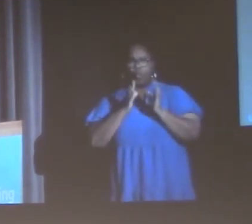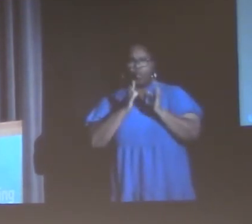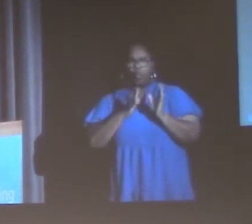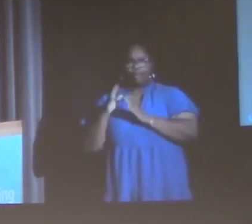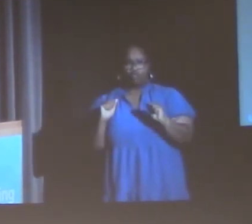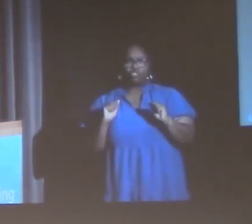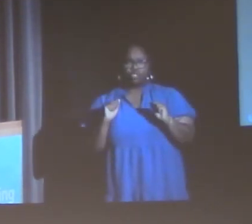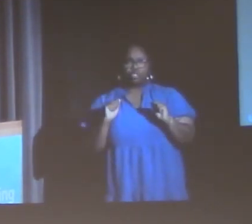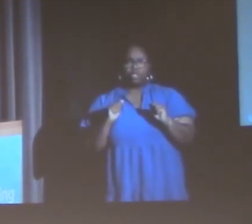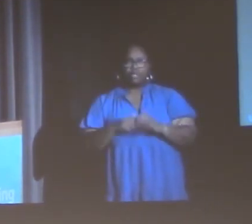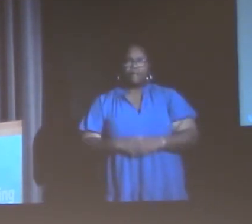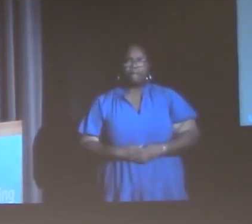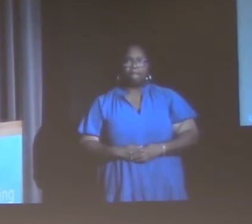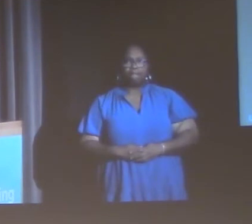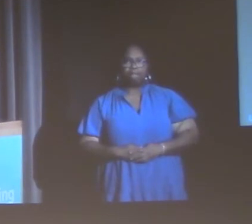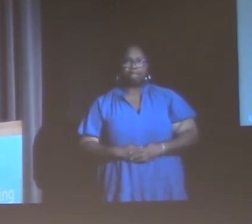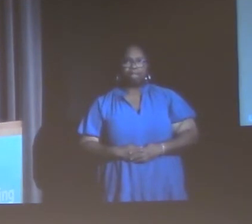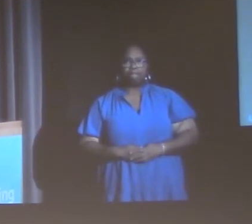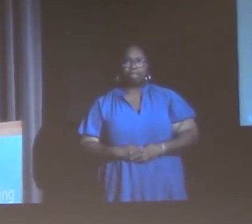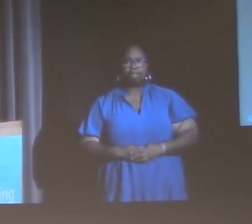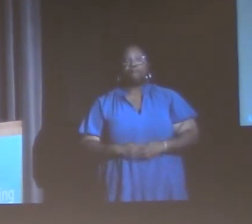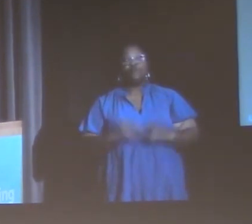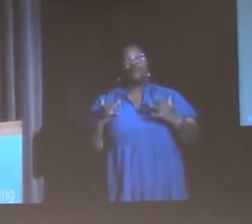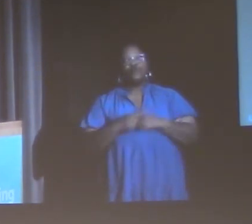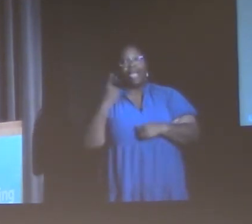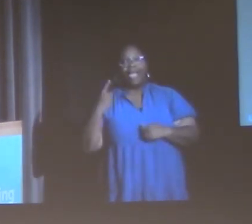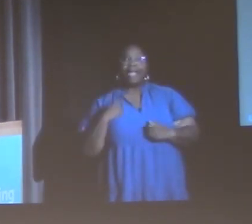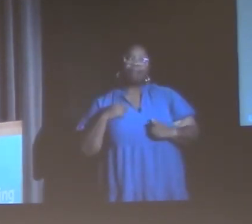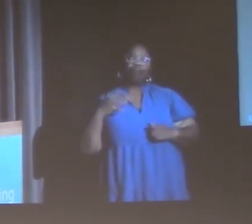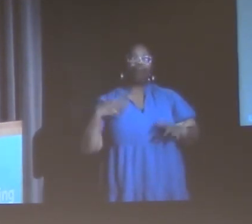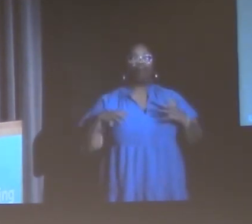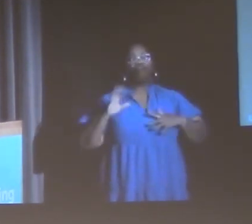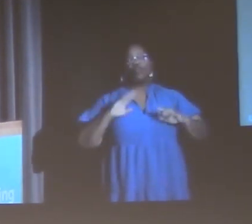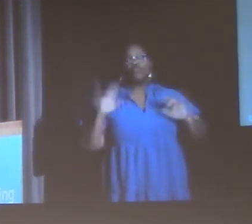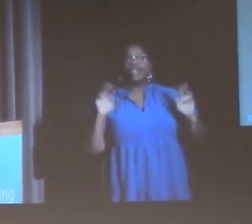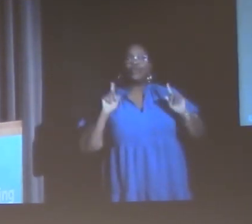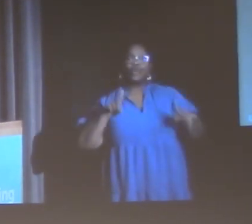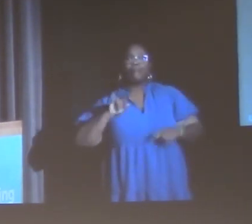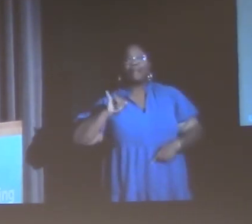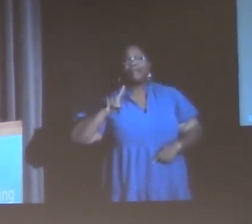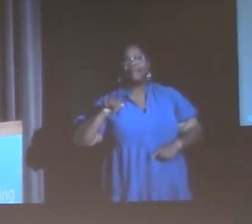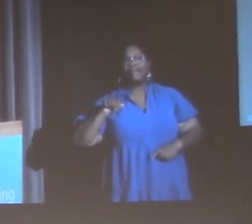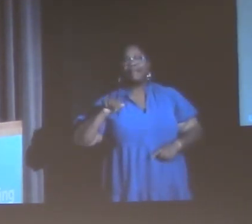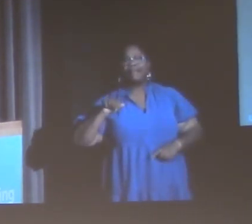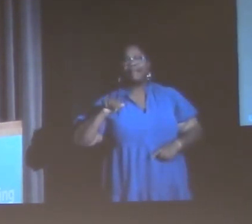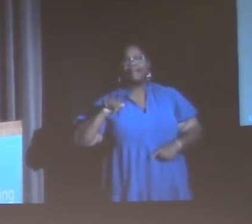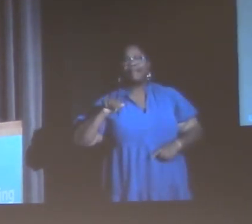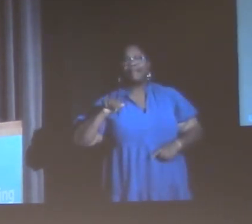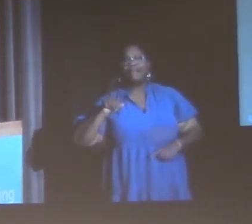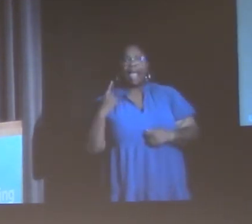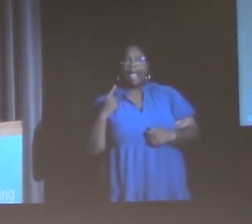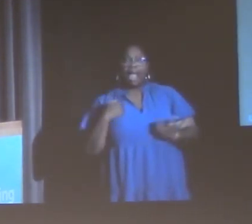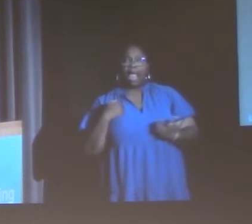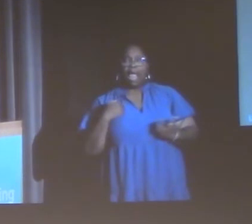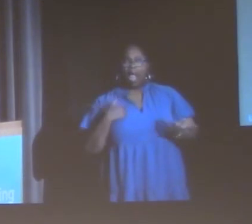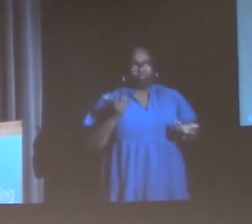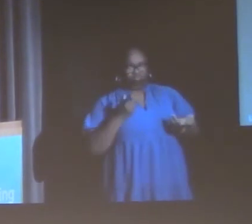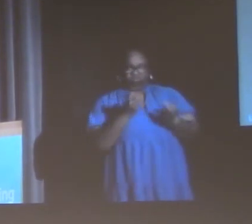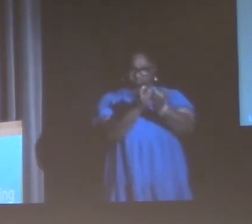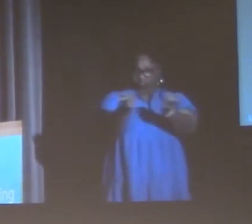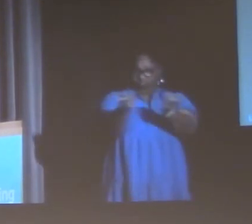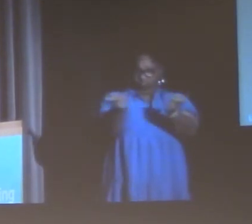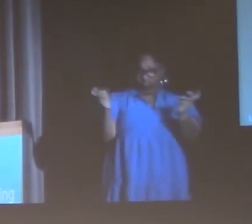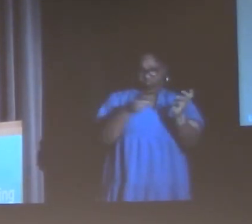I think, you know, today when I was coming to this, I was interested because there's no one who's formally incarcerated on the panel. There's no one